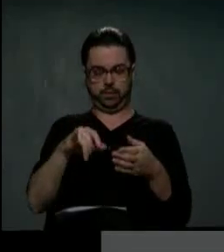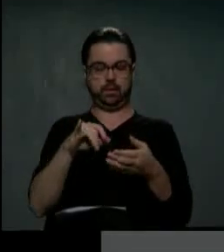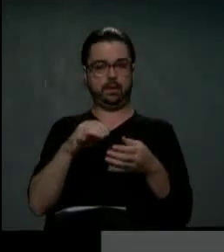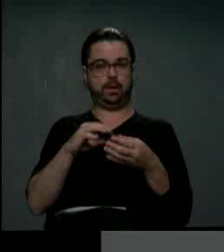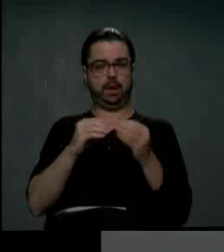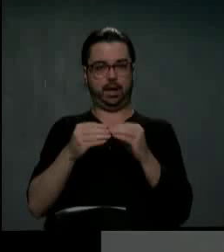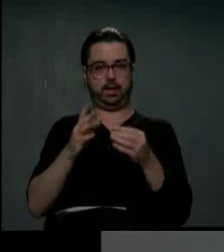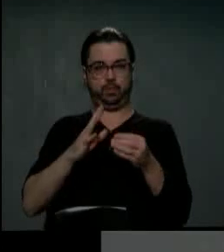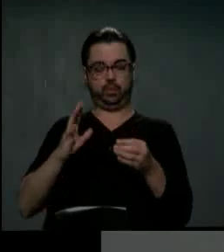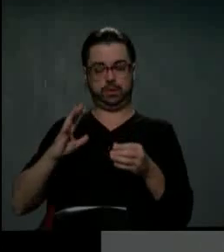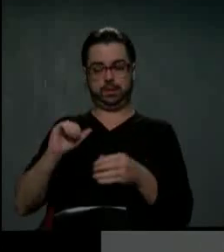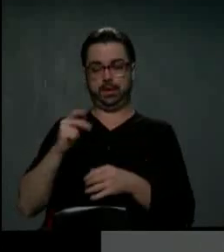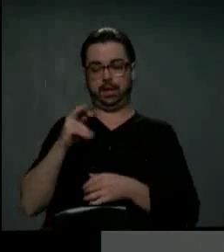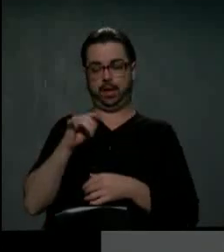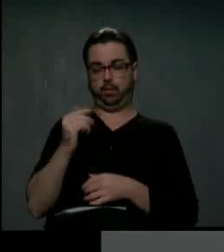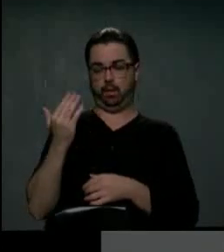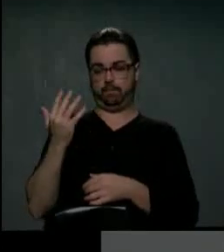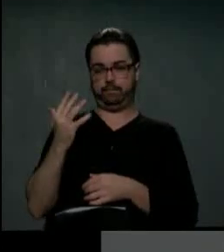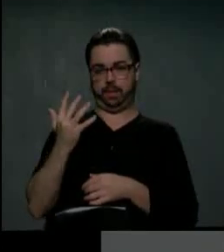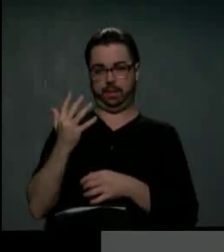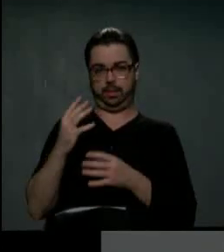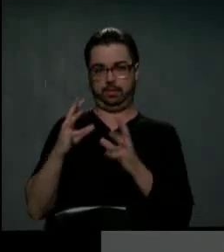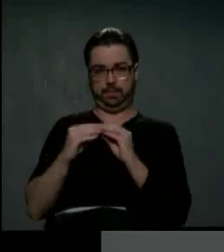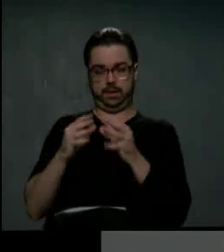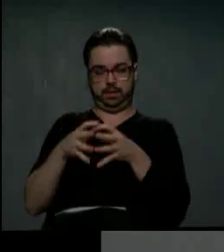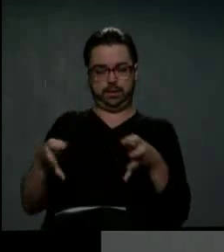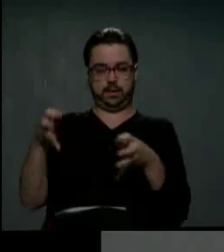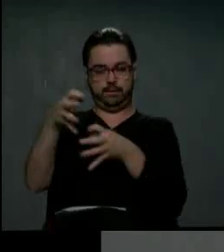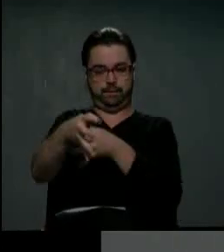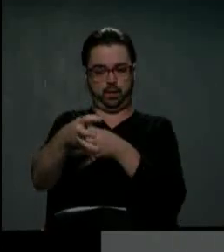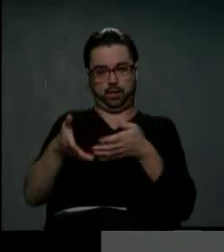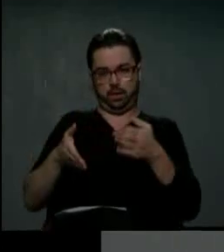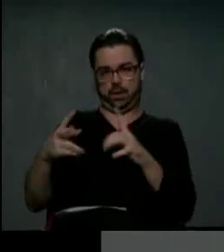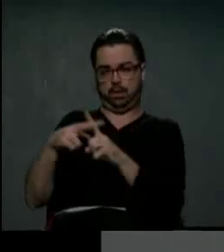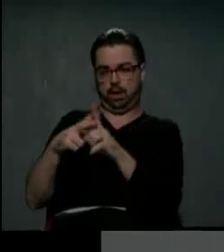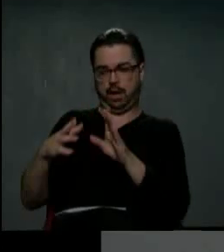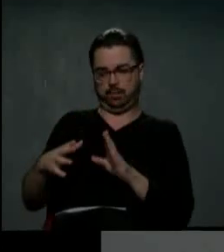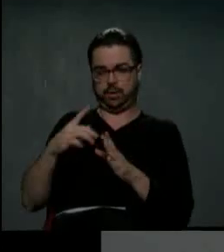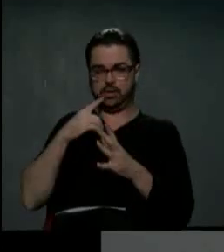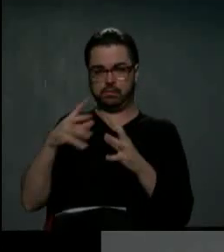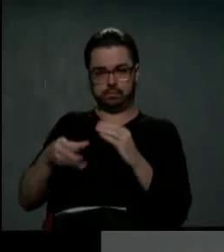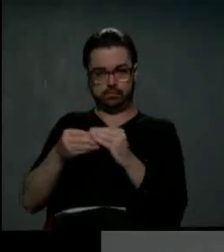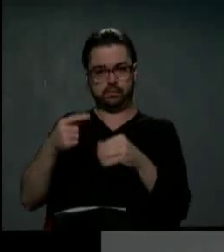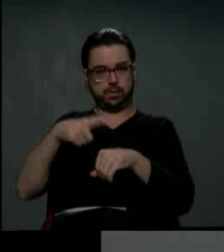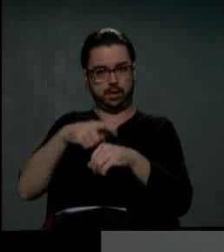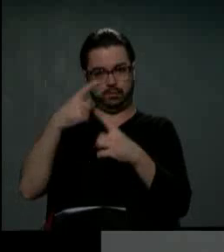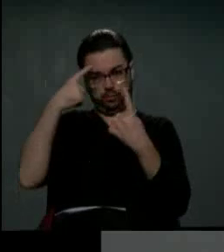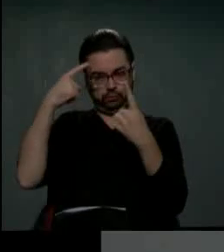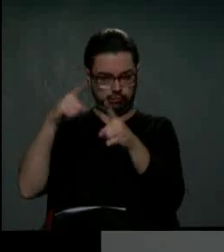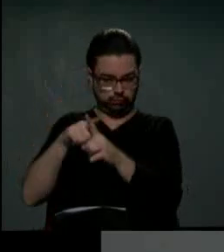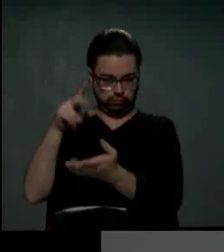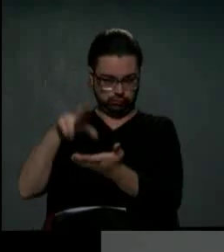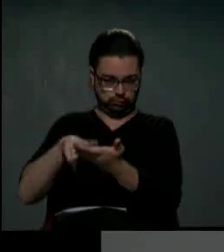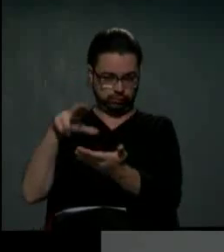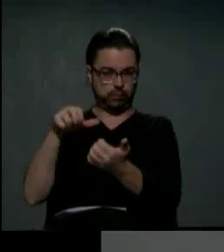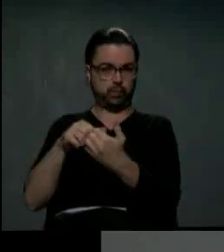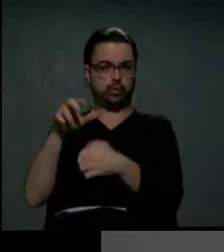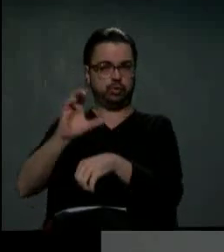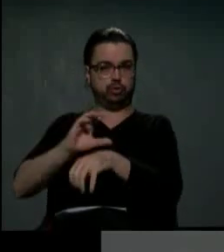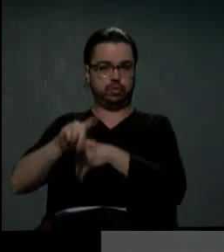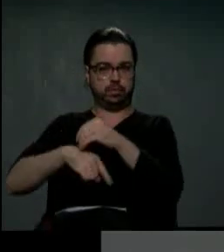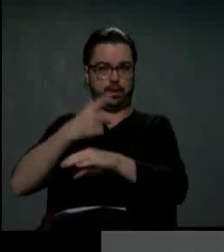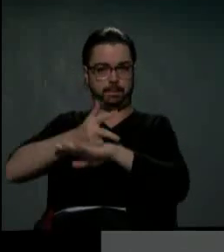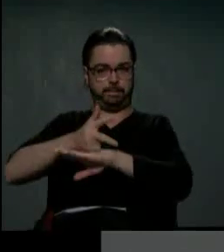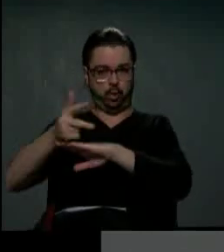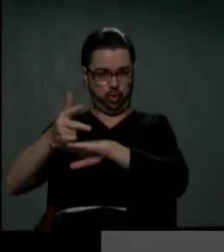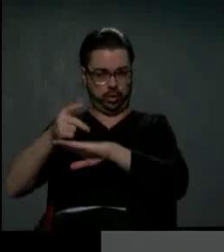from the Commission's April 5th, 2018 public hearing to allow the applicant additional time to secure a parking agreement with the church, which owns a large portion of the paved area